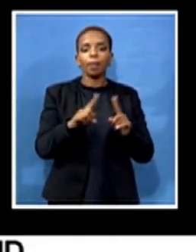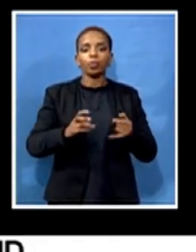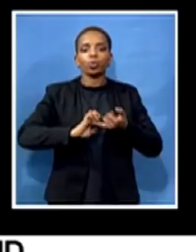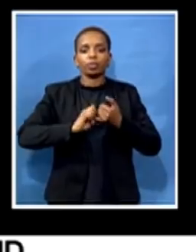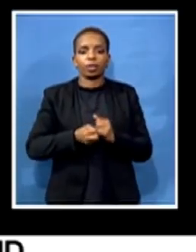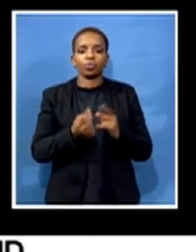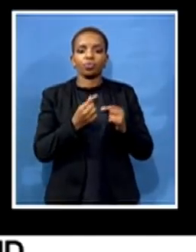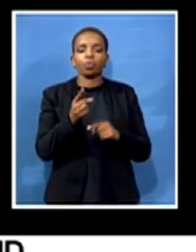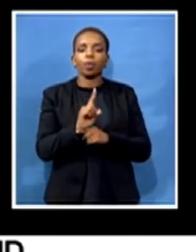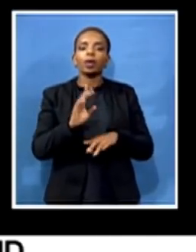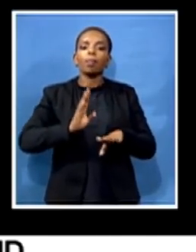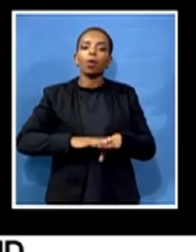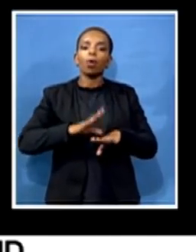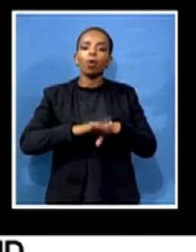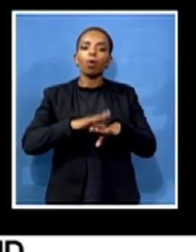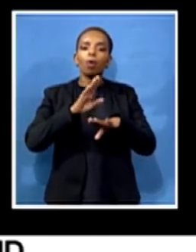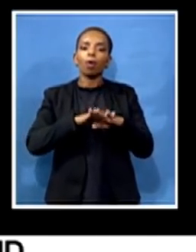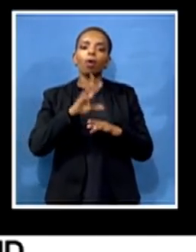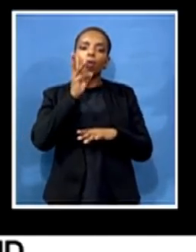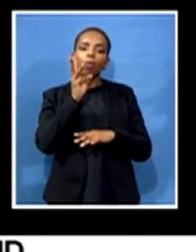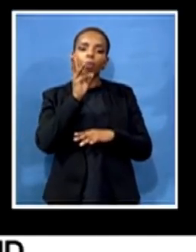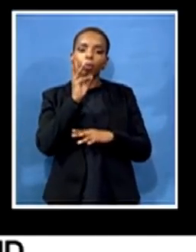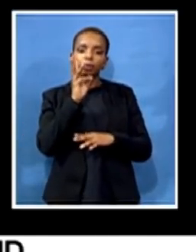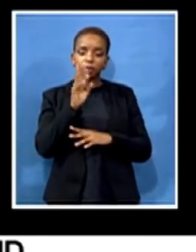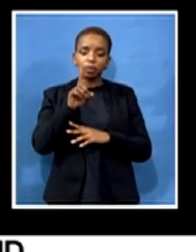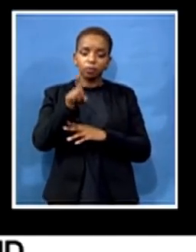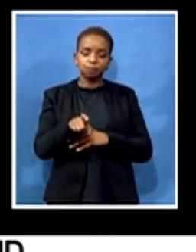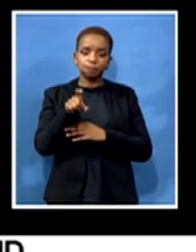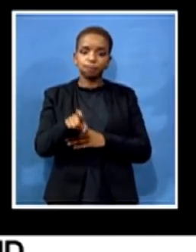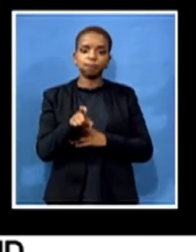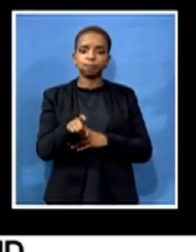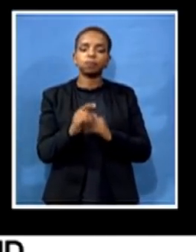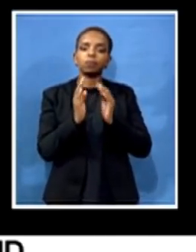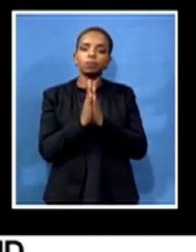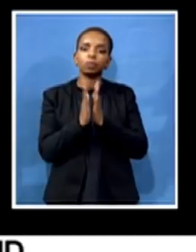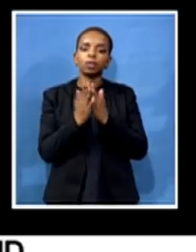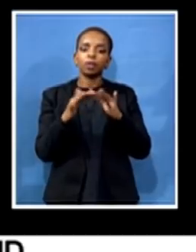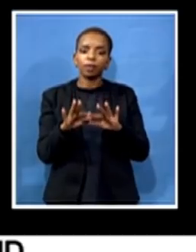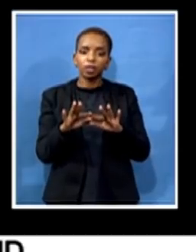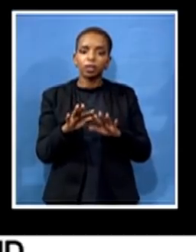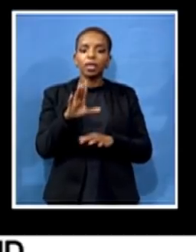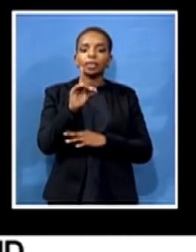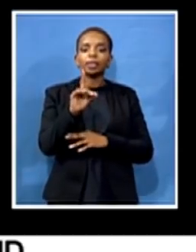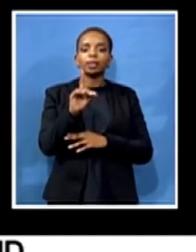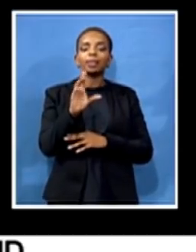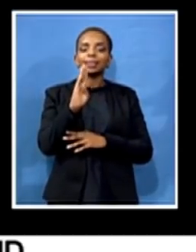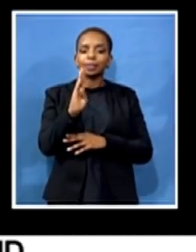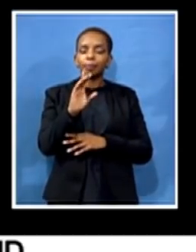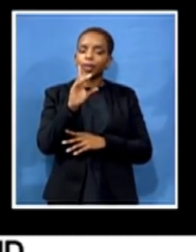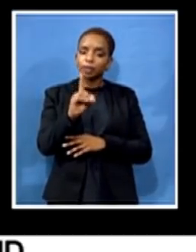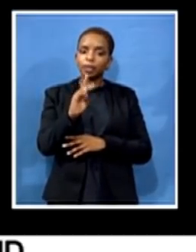asked TBSA and other partners to assist so that there could be more sustainable water